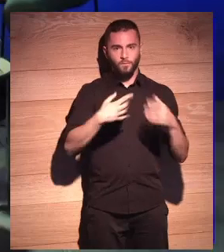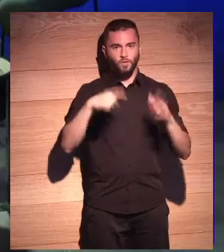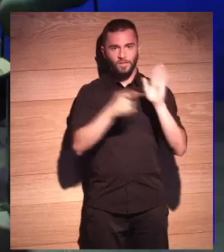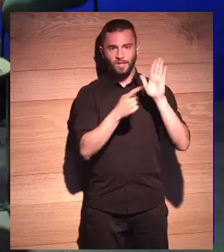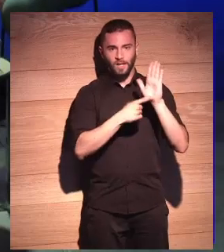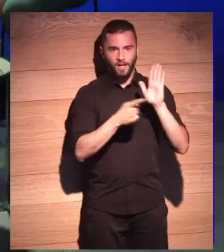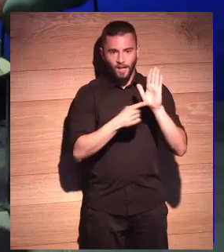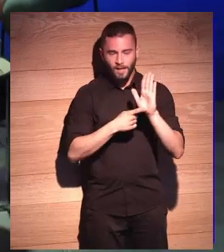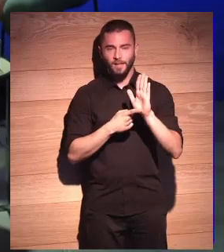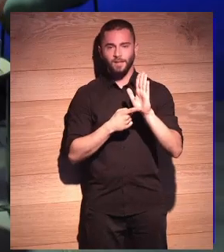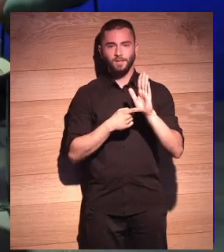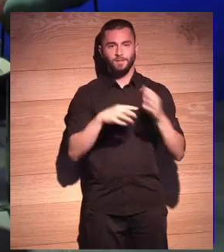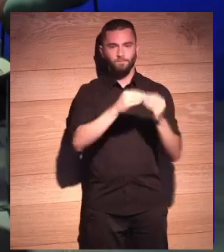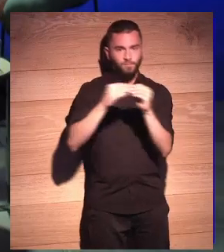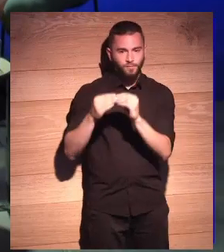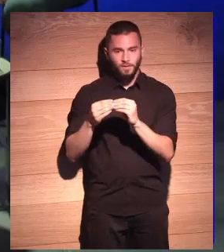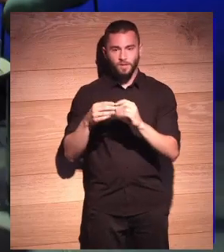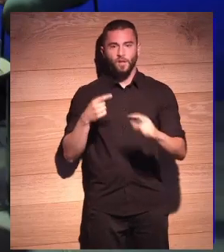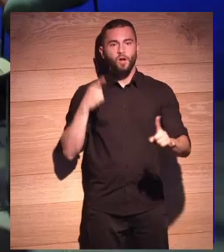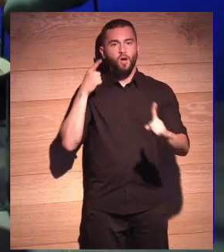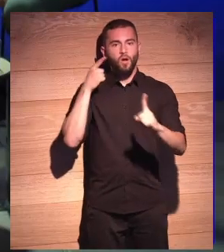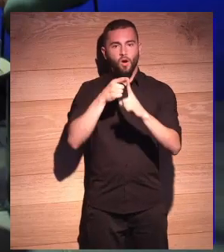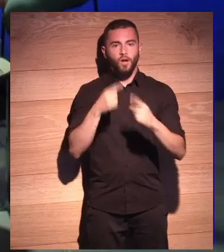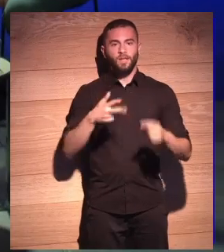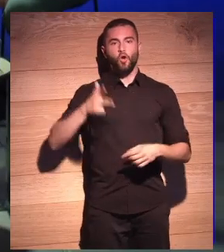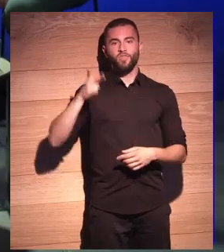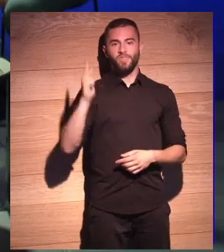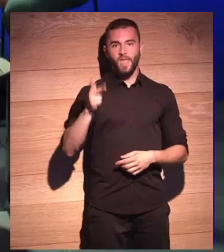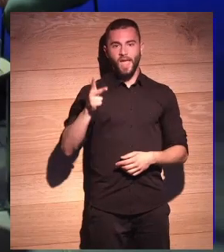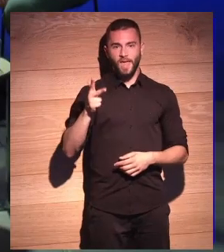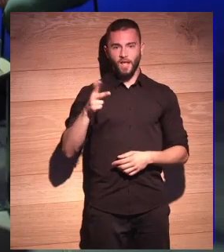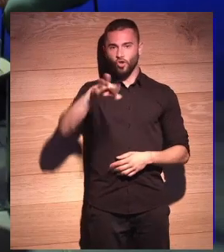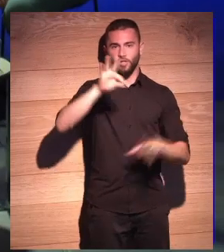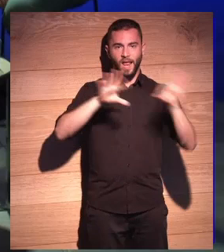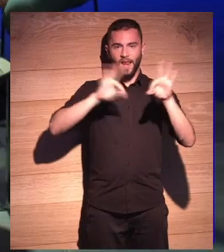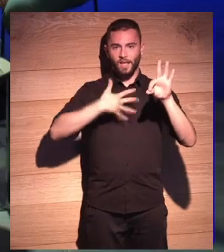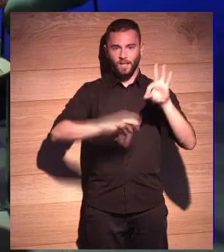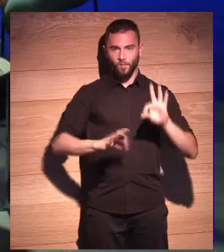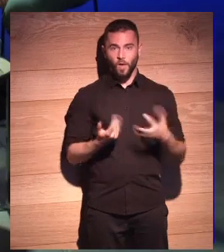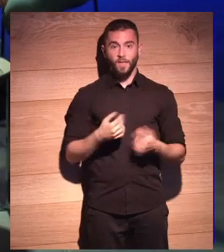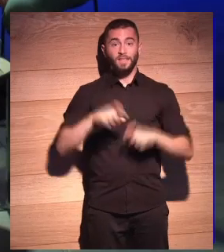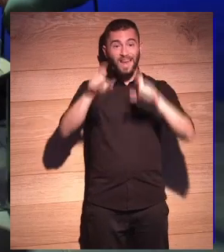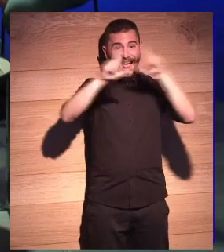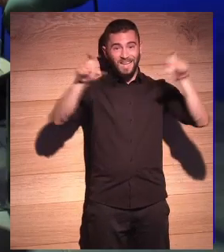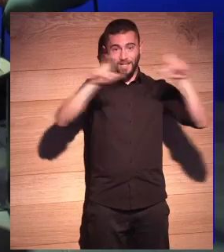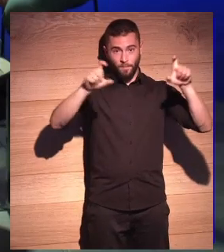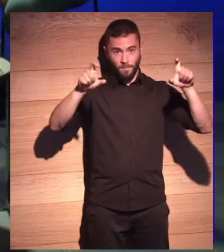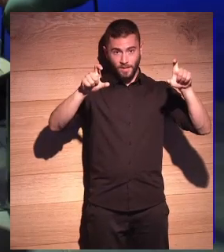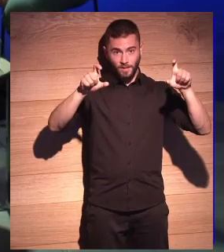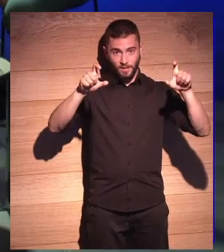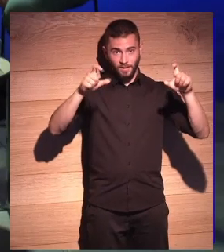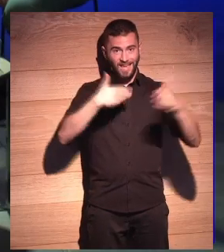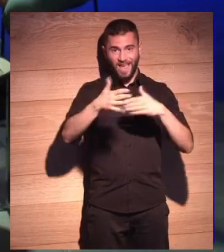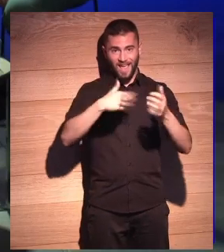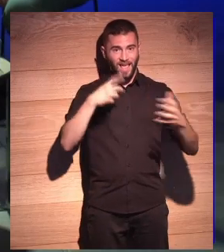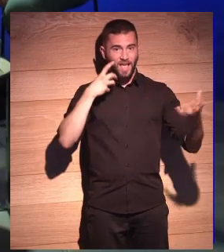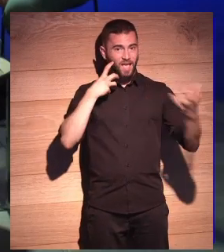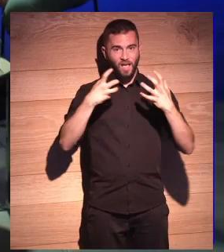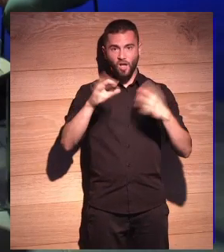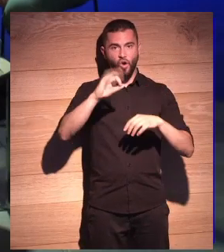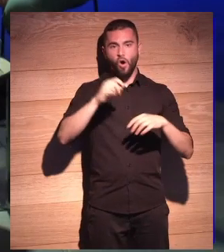legal systems like Creative Commons to provide rights to whoever you want. And the companies who keep